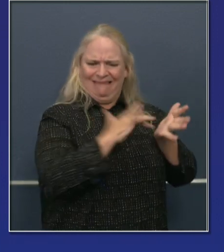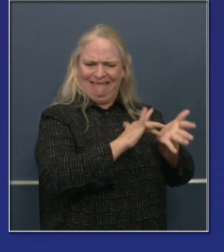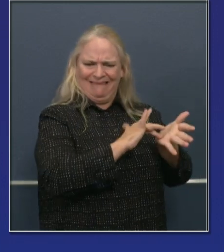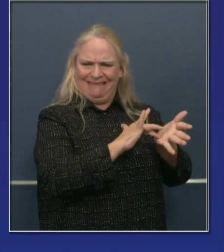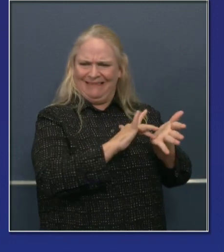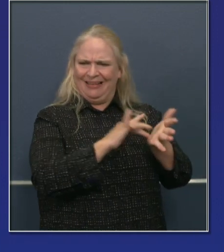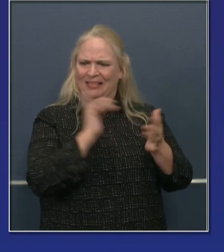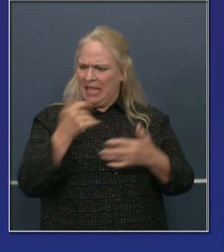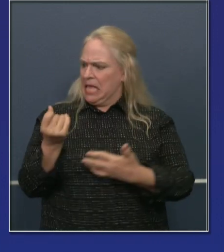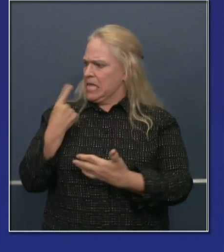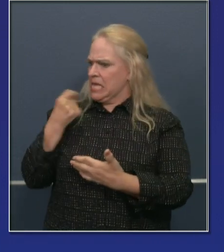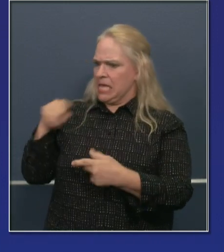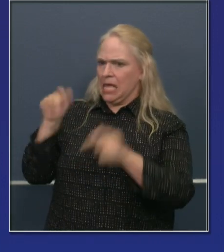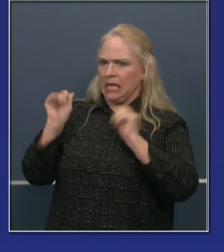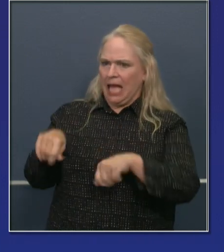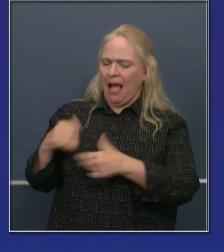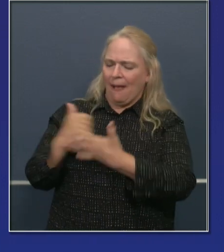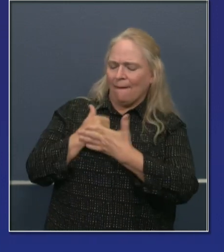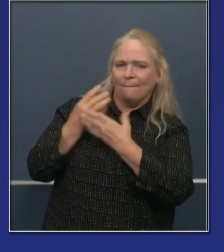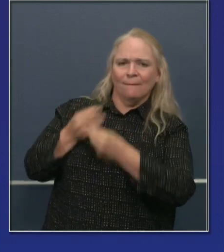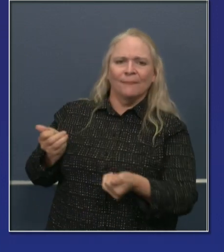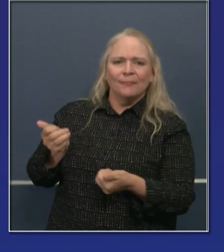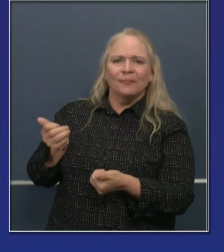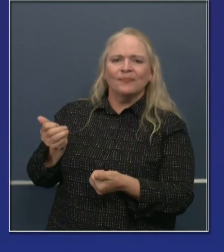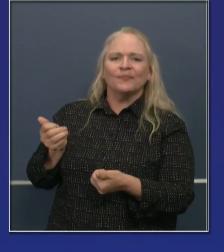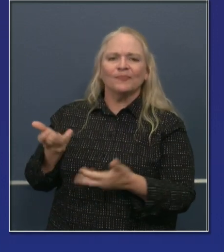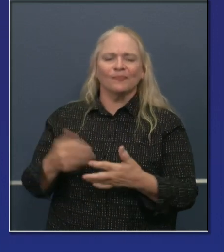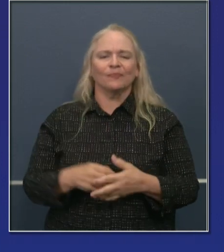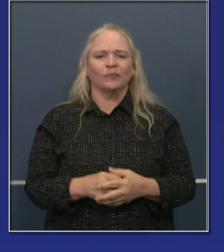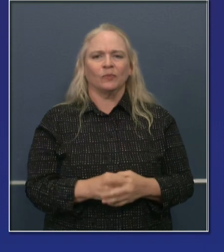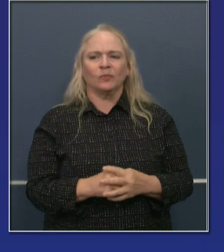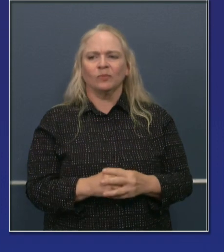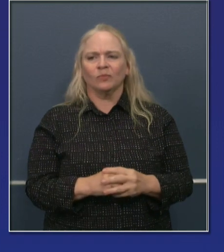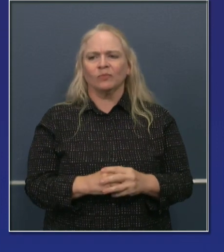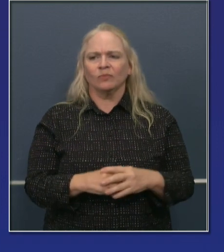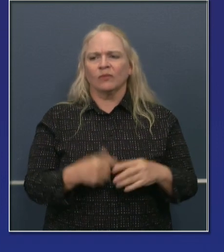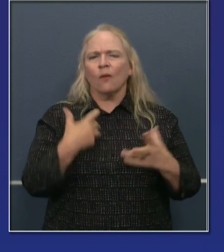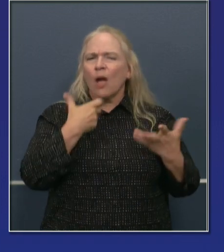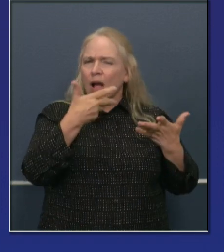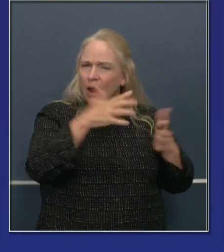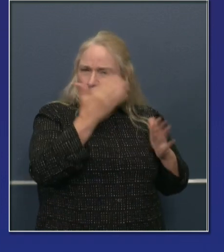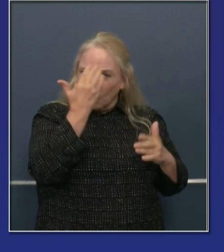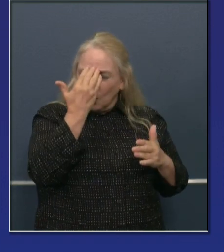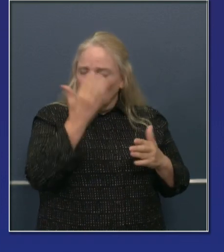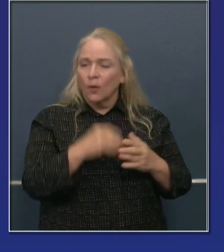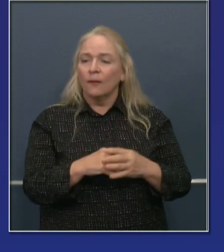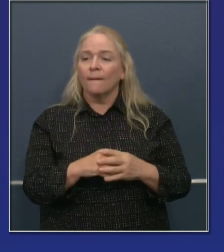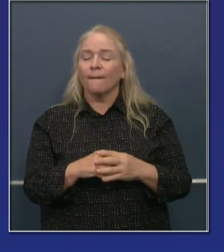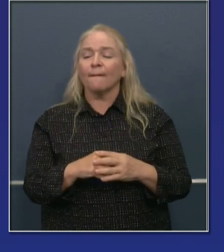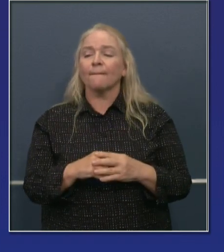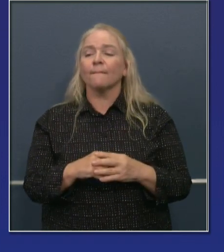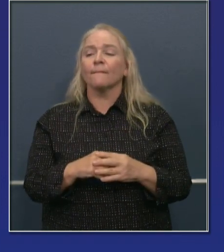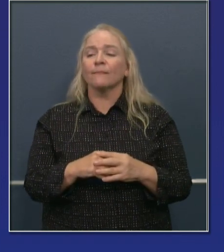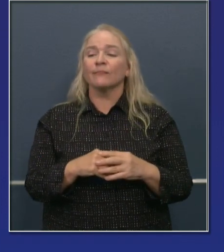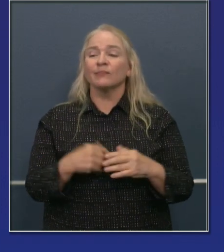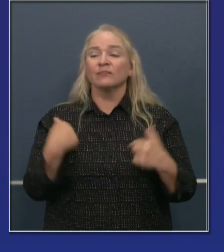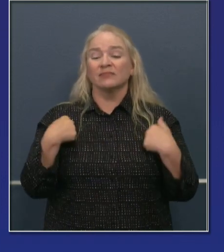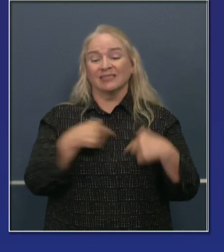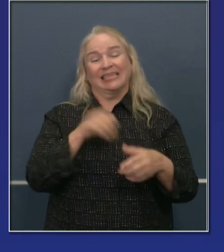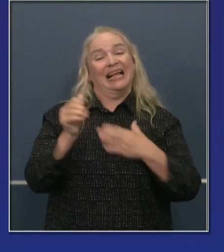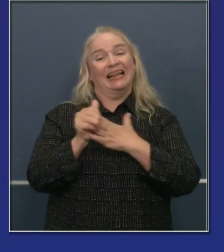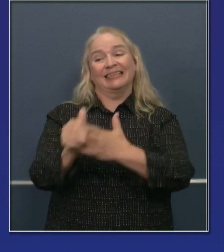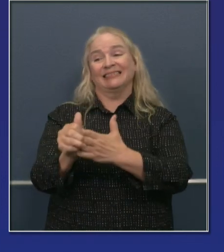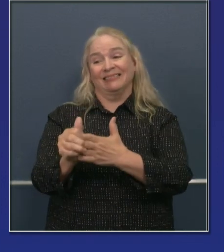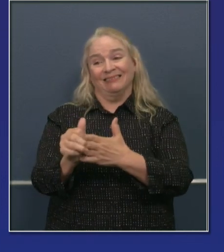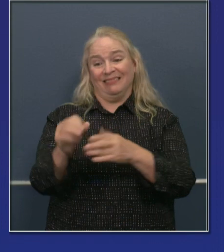And again, I focus on effective therapies because on the therapeutics side, the state is really leading the nation and in many respects the